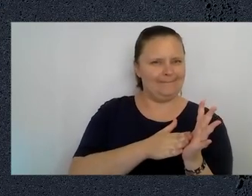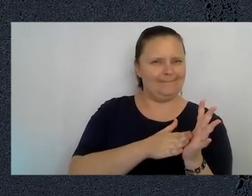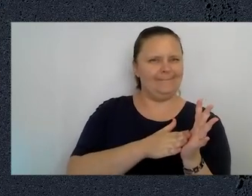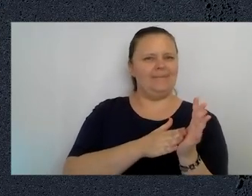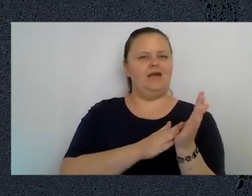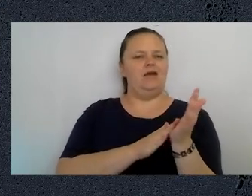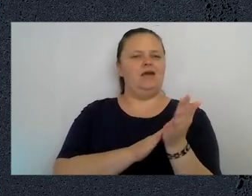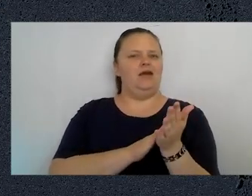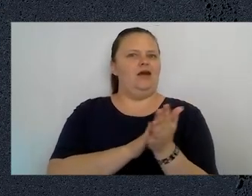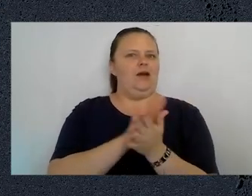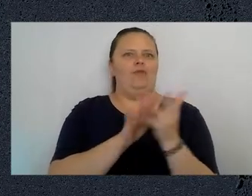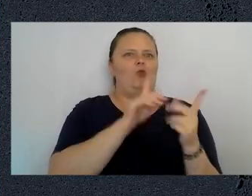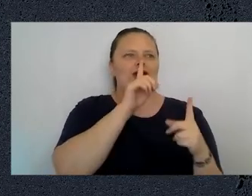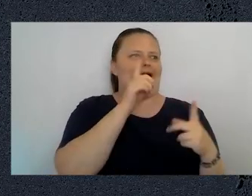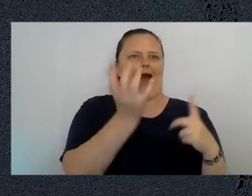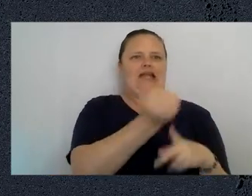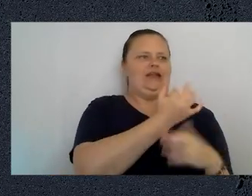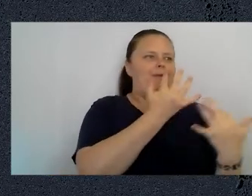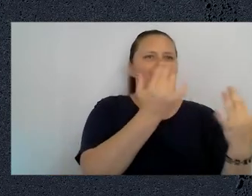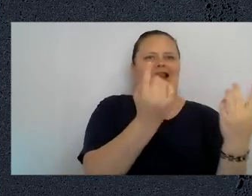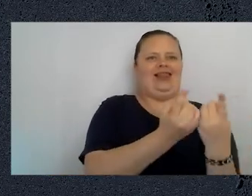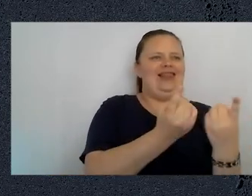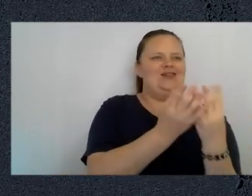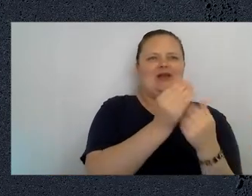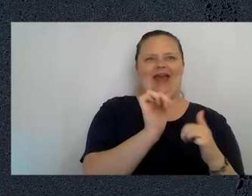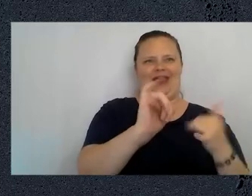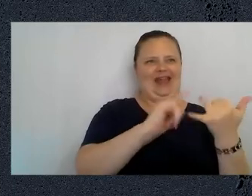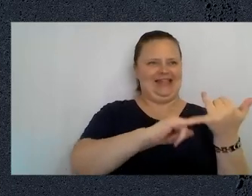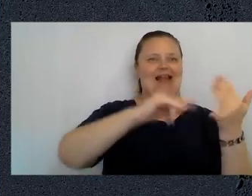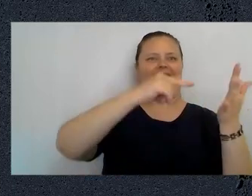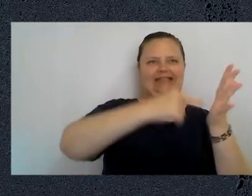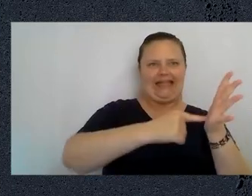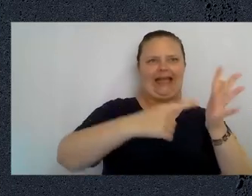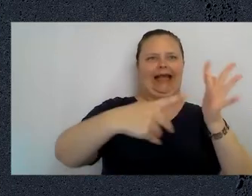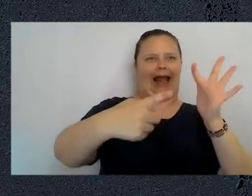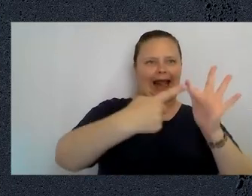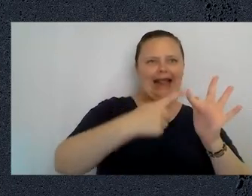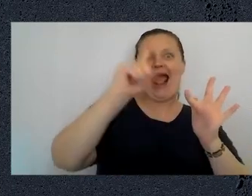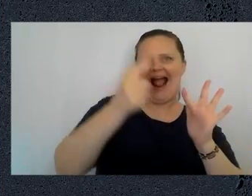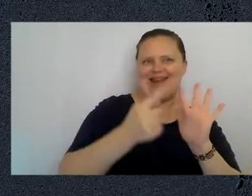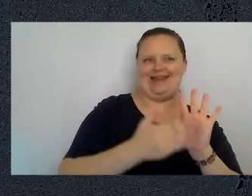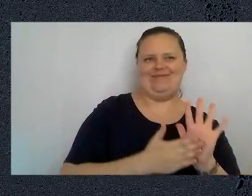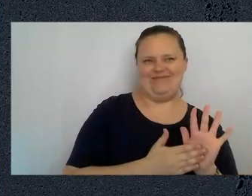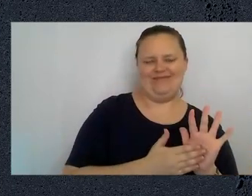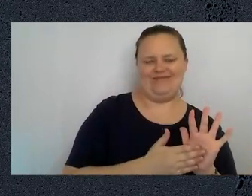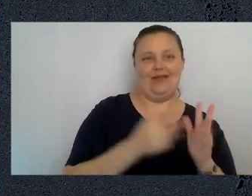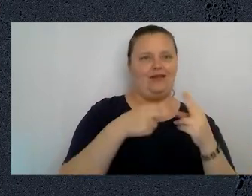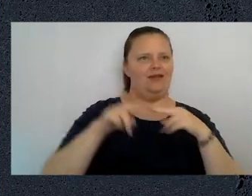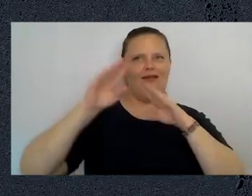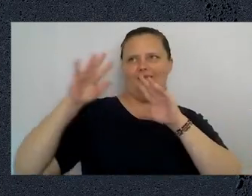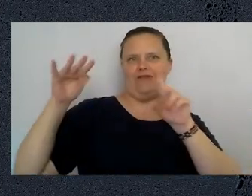in STEM and working in all aspects of STEM, the S, the T, the E, and the M, and the M. So if the spotlight could be on